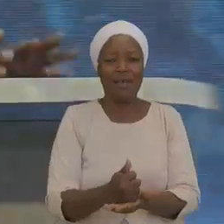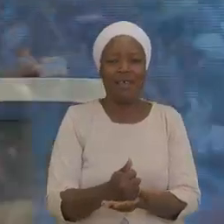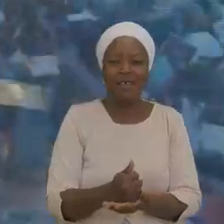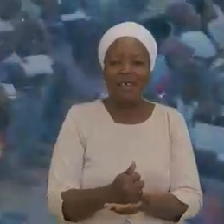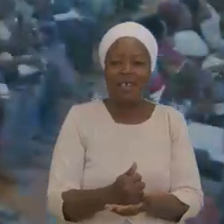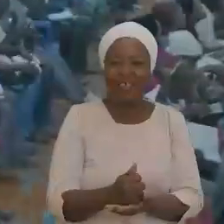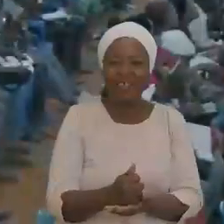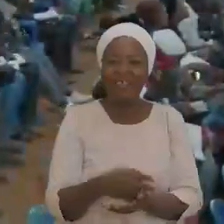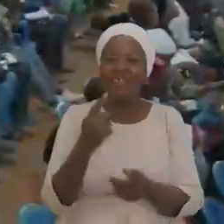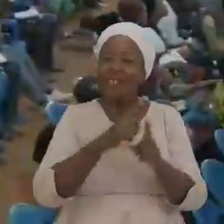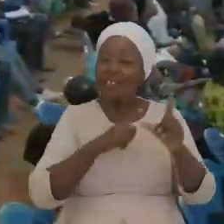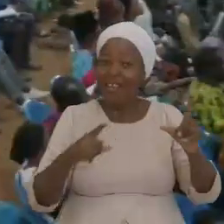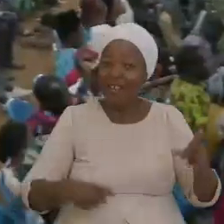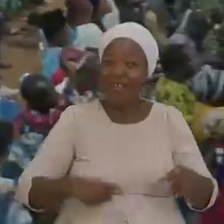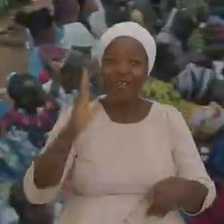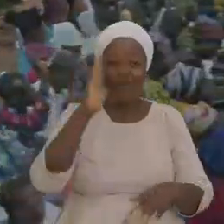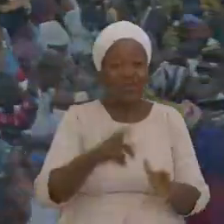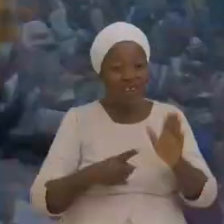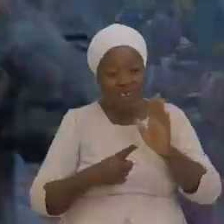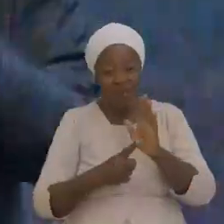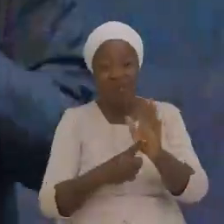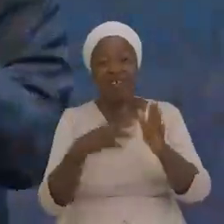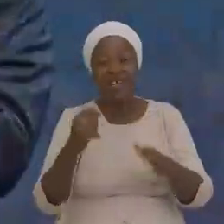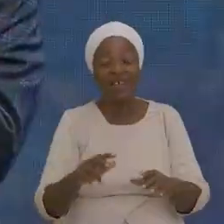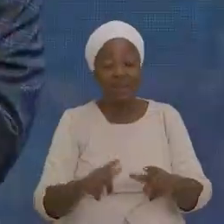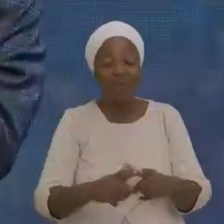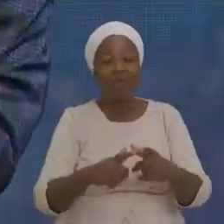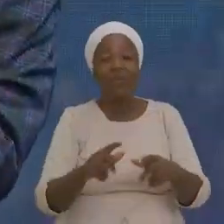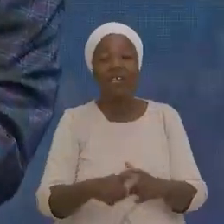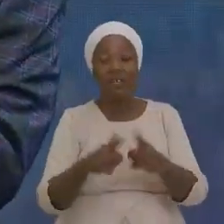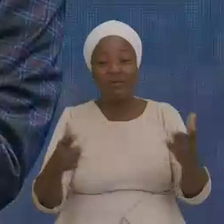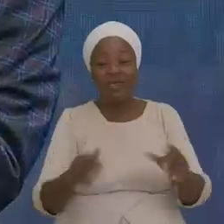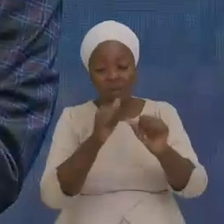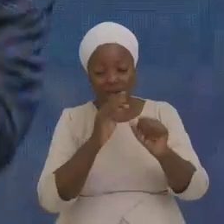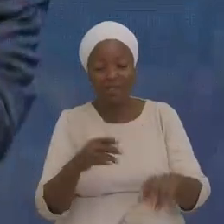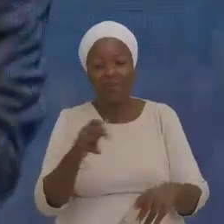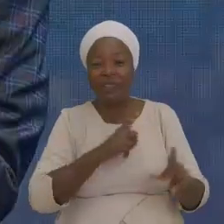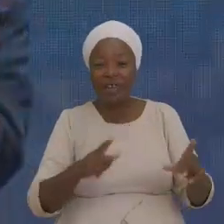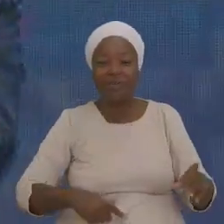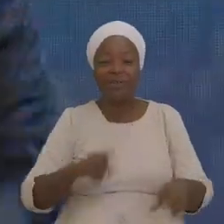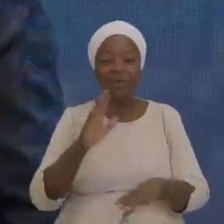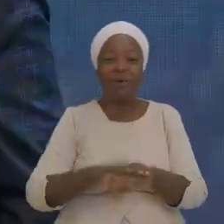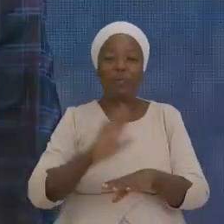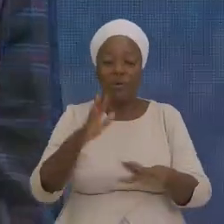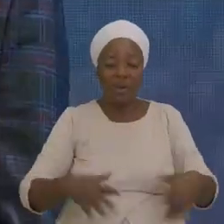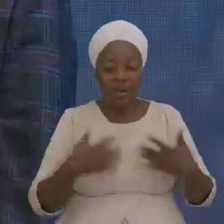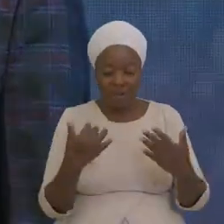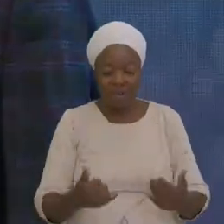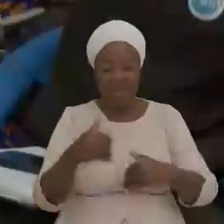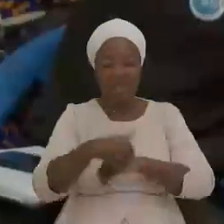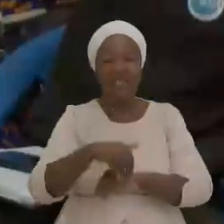The Lord will reveal the mighty blessings of the Lord upon your life tonight in